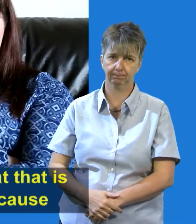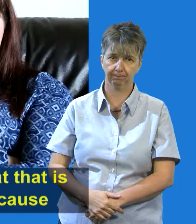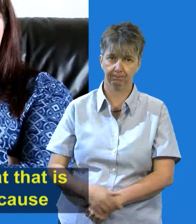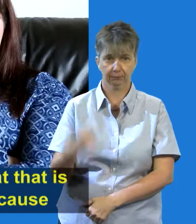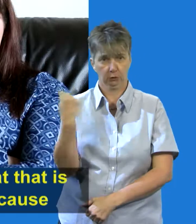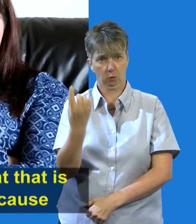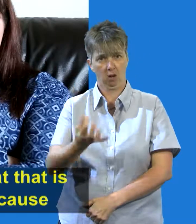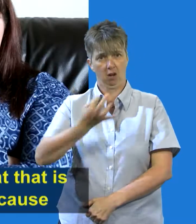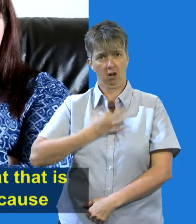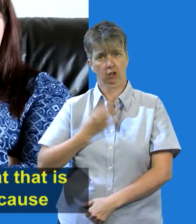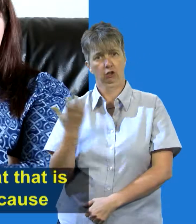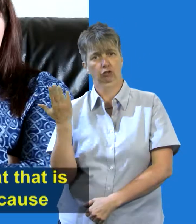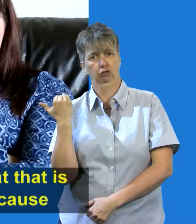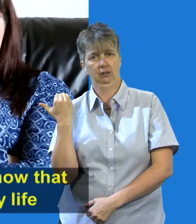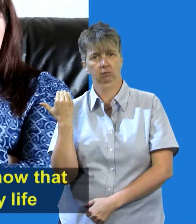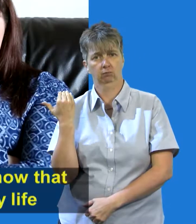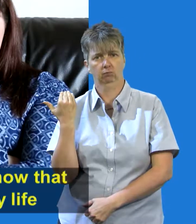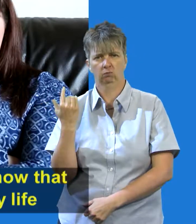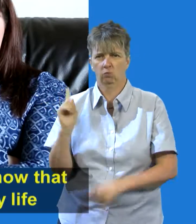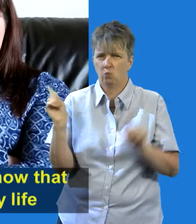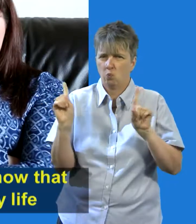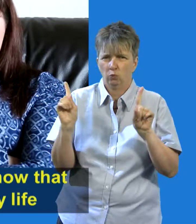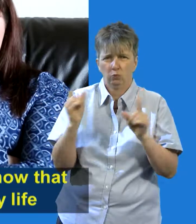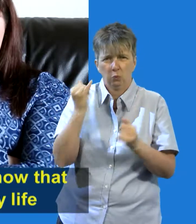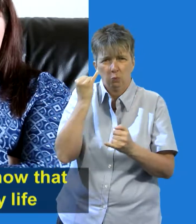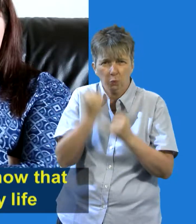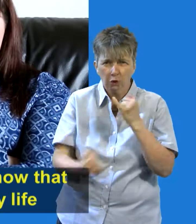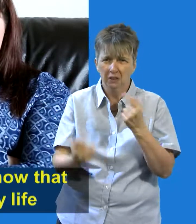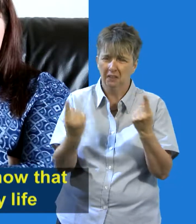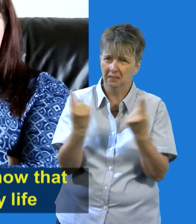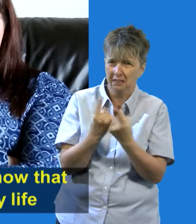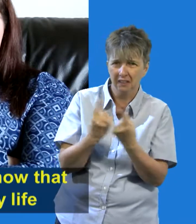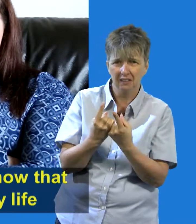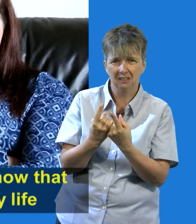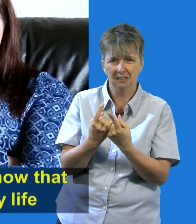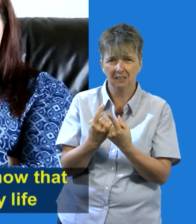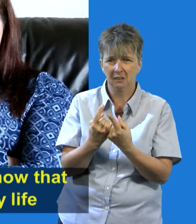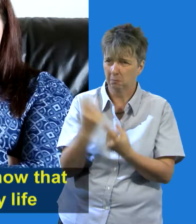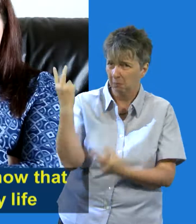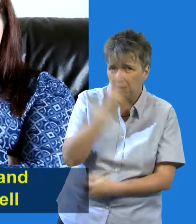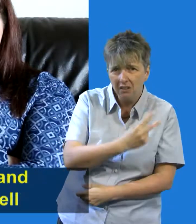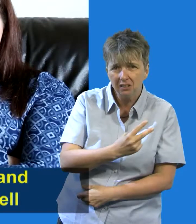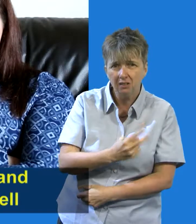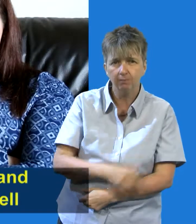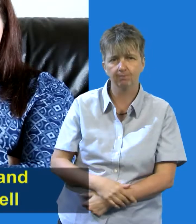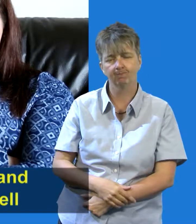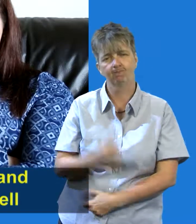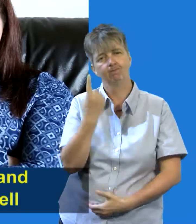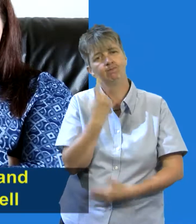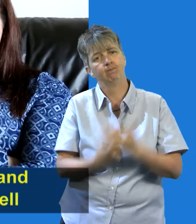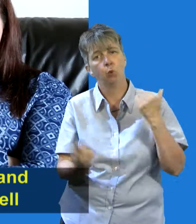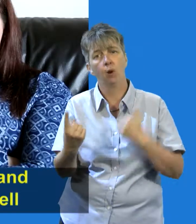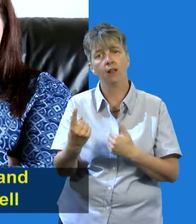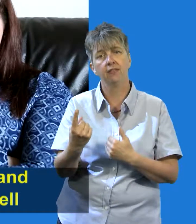disabling thing, because there's all kinds of technology now that can assist you with your daily life if you're visually impaired, and with